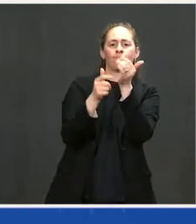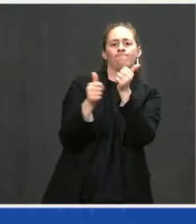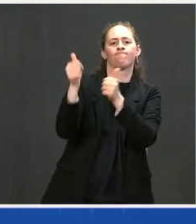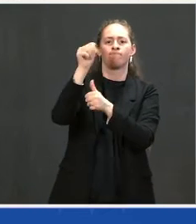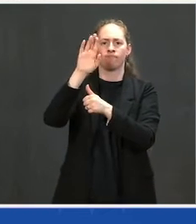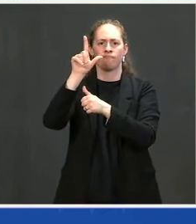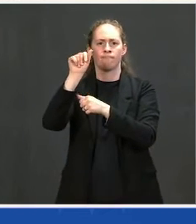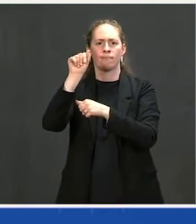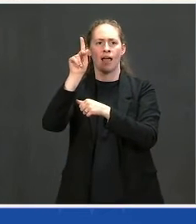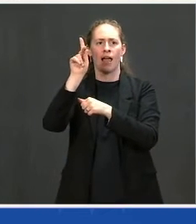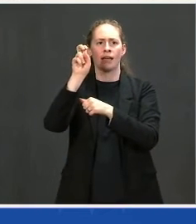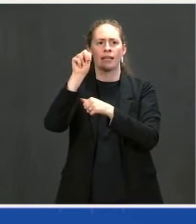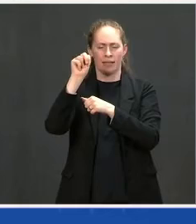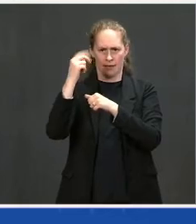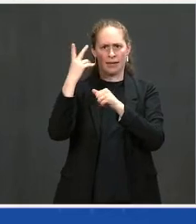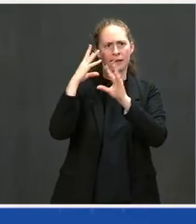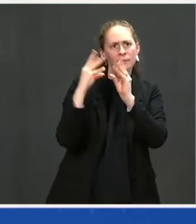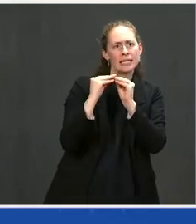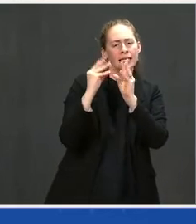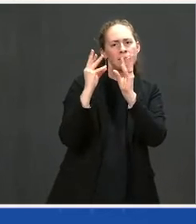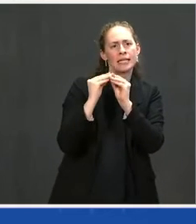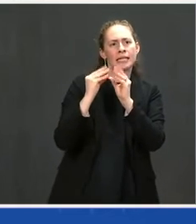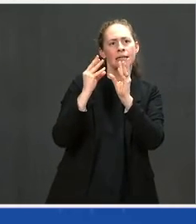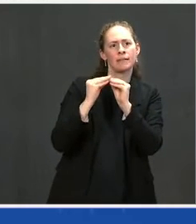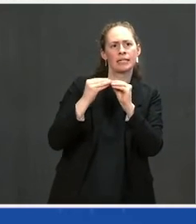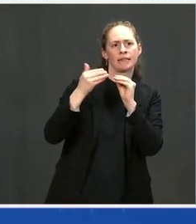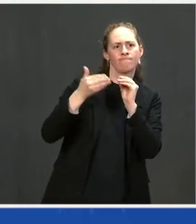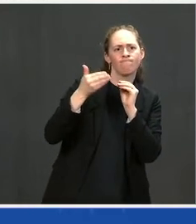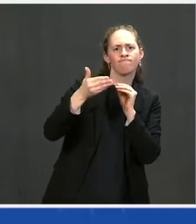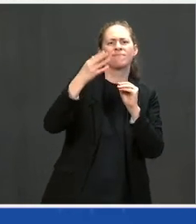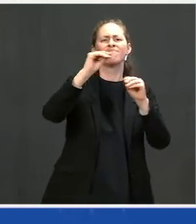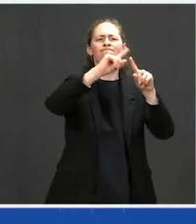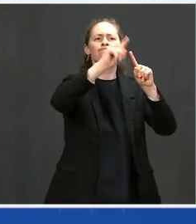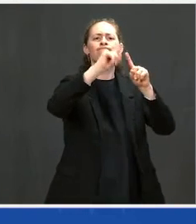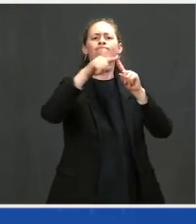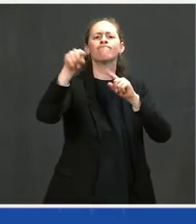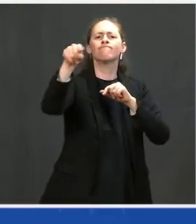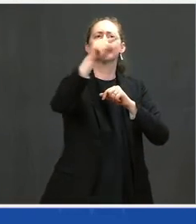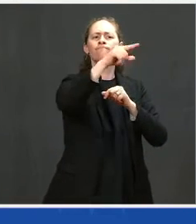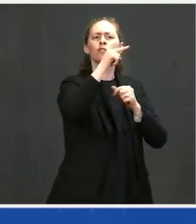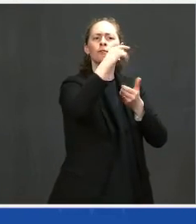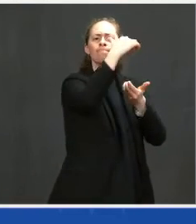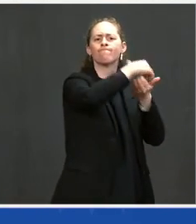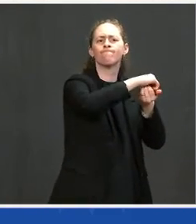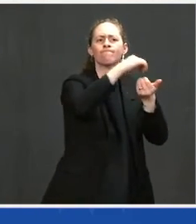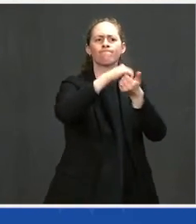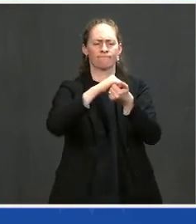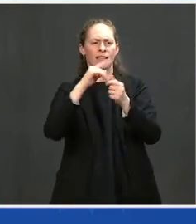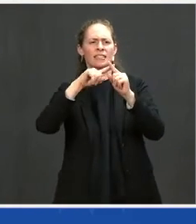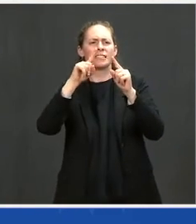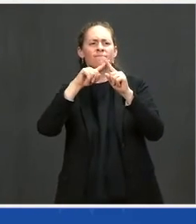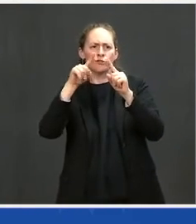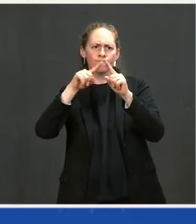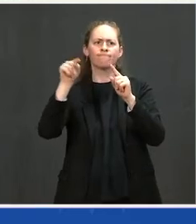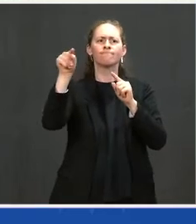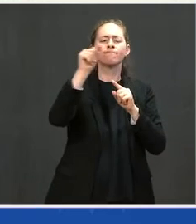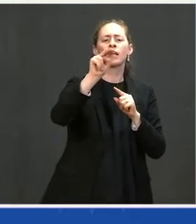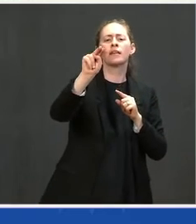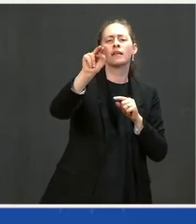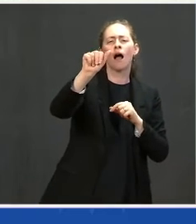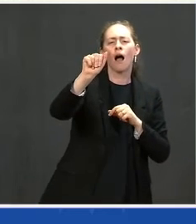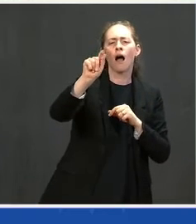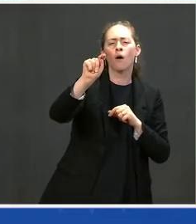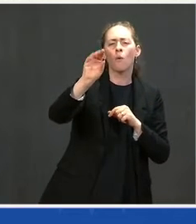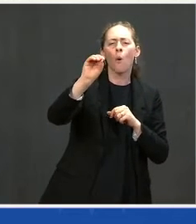we've been meeting with our allies, those other nations that have NATO allies who have troops in Afghanistan as